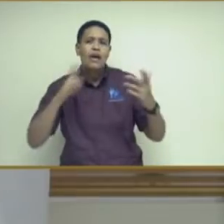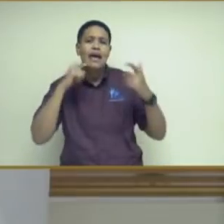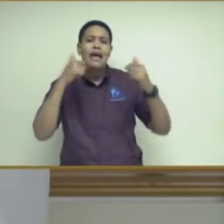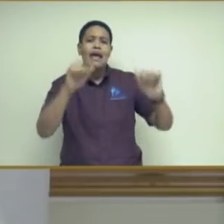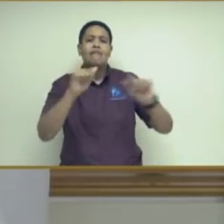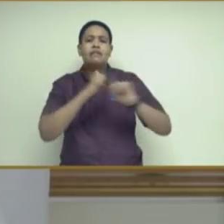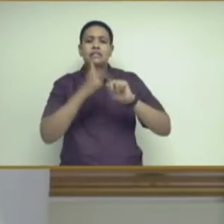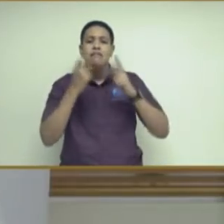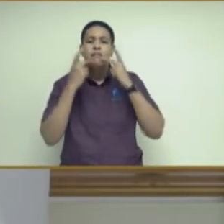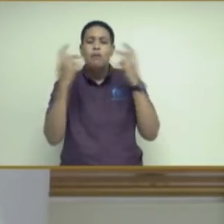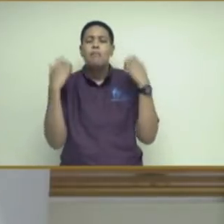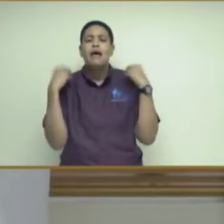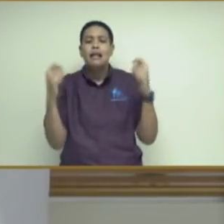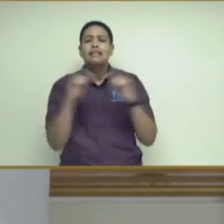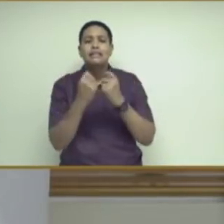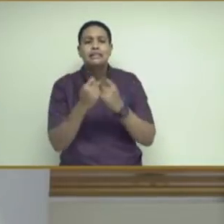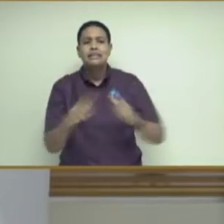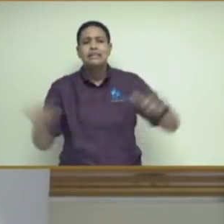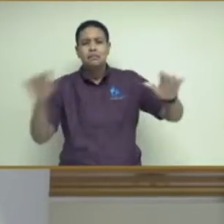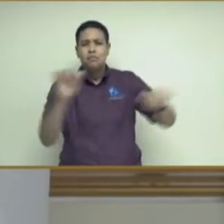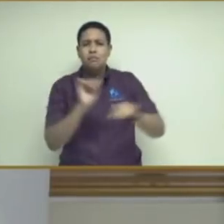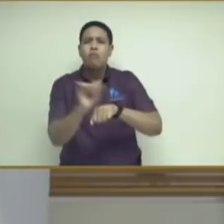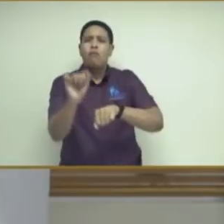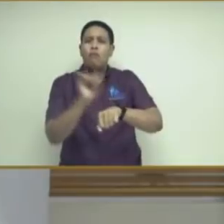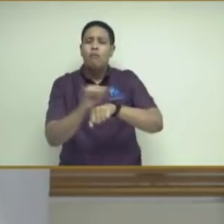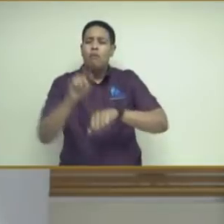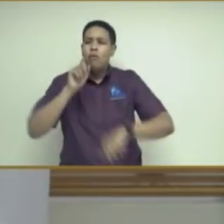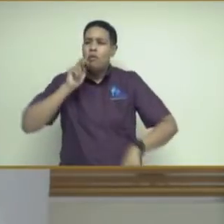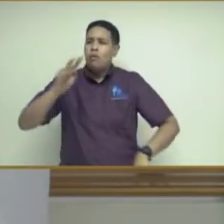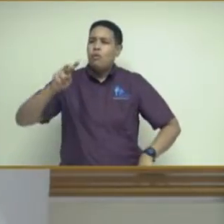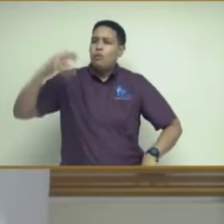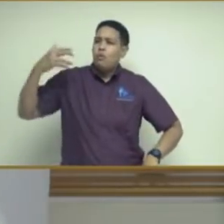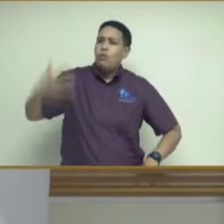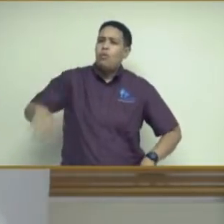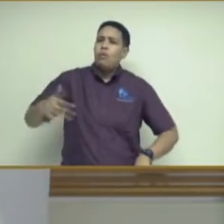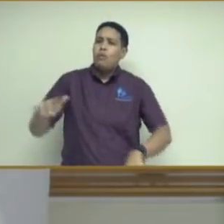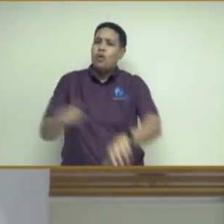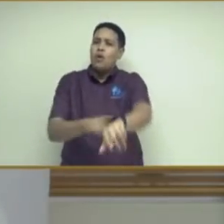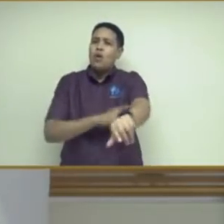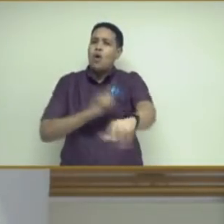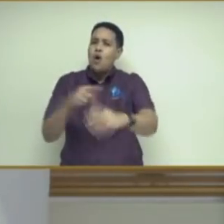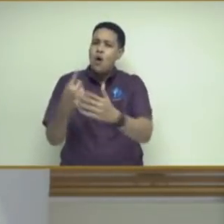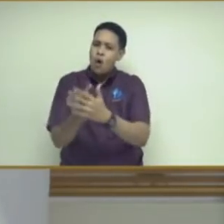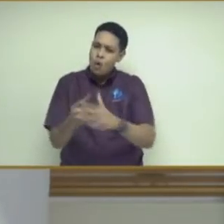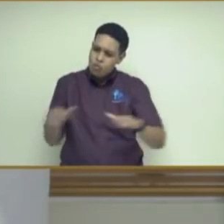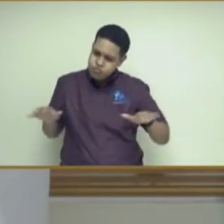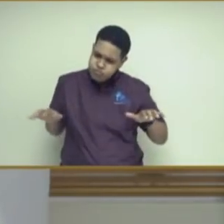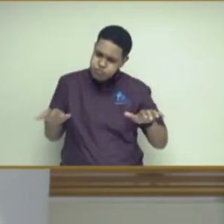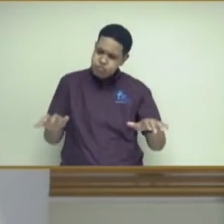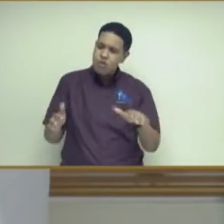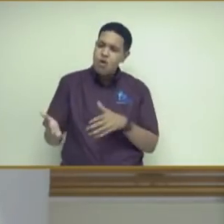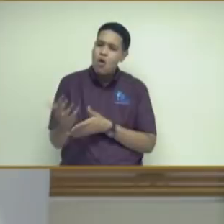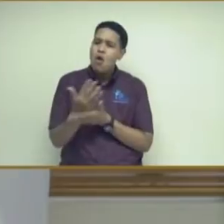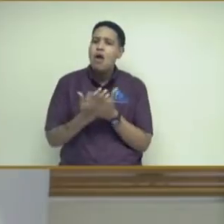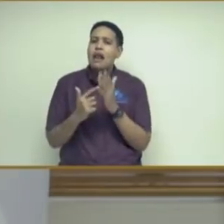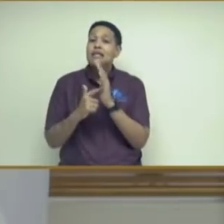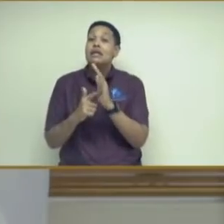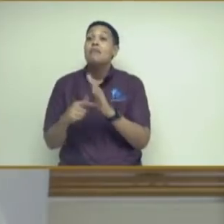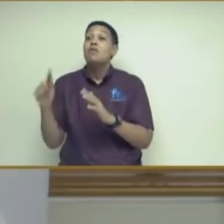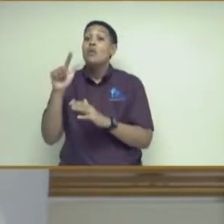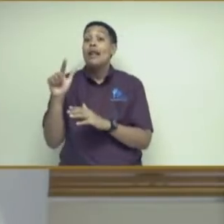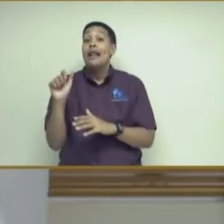of the public health team, who have really worked long hours to collect the samples, those at the